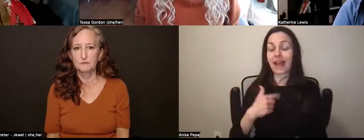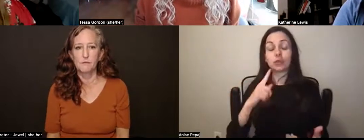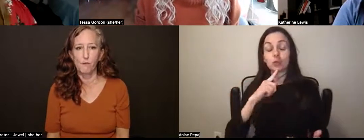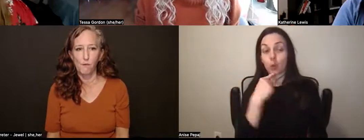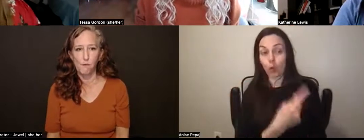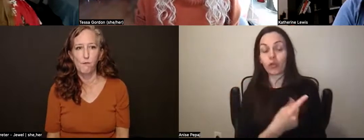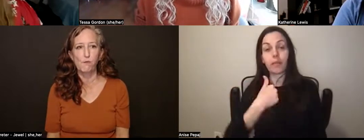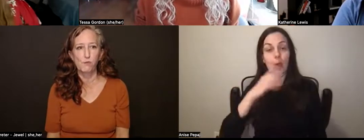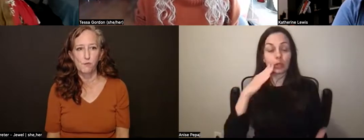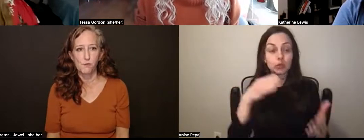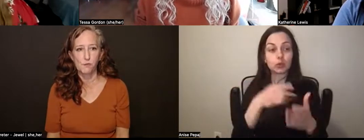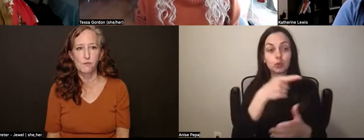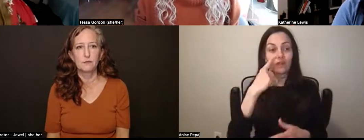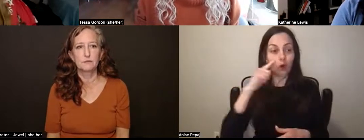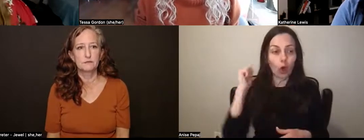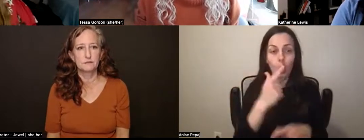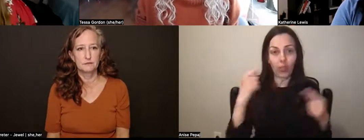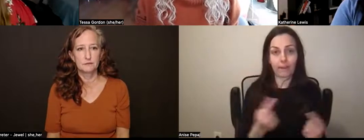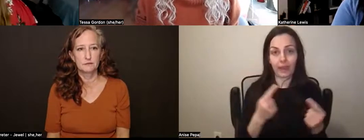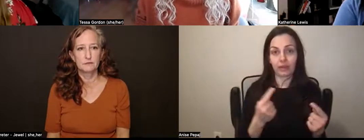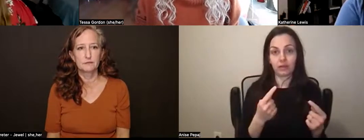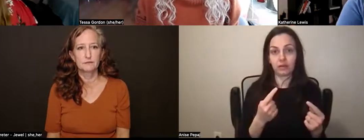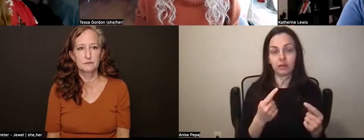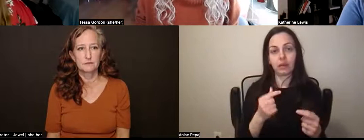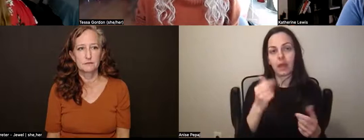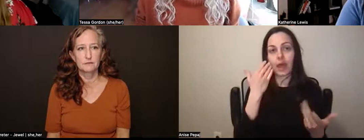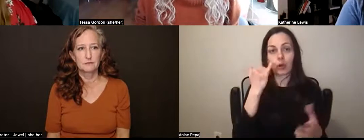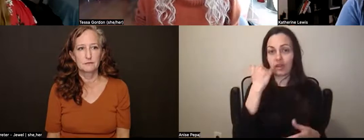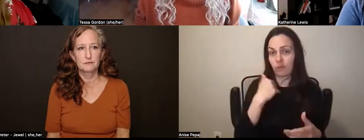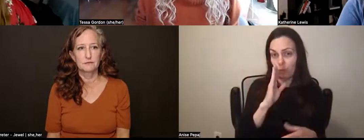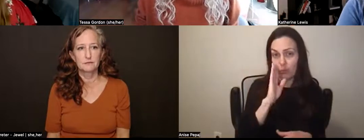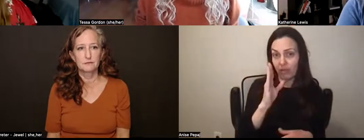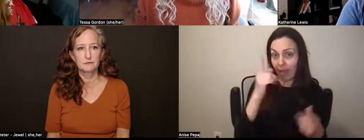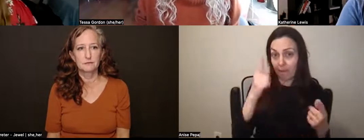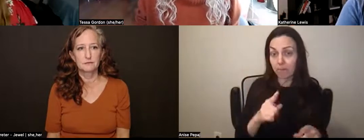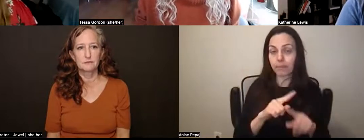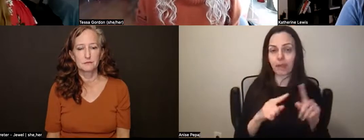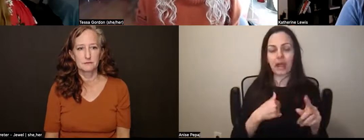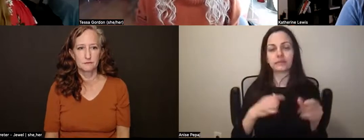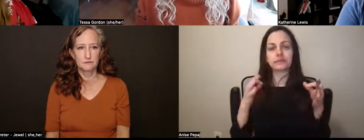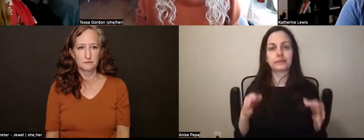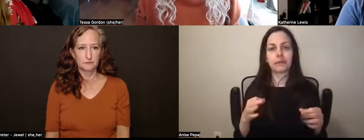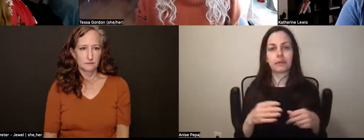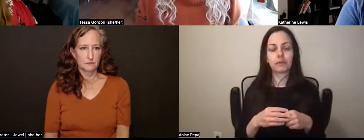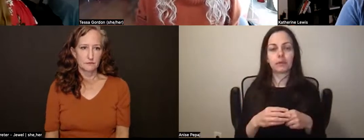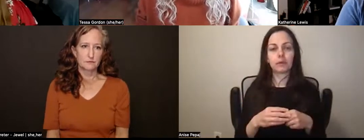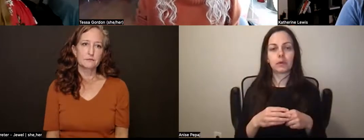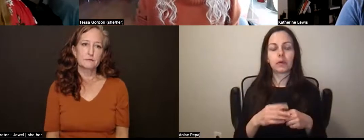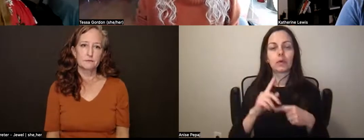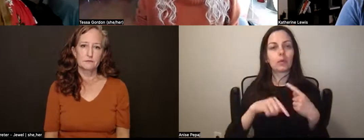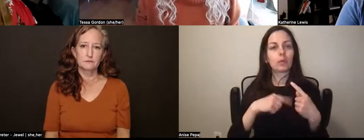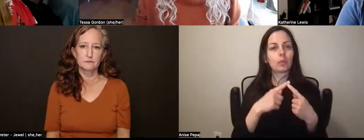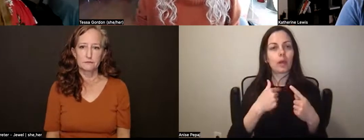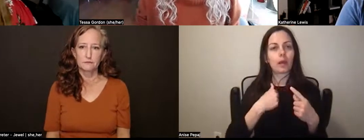them for all the pain. I don't know if I will ever recoup that, and that's okay. But I decided that when I went